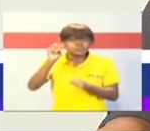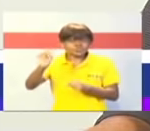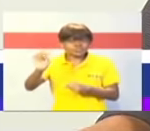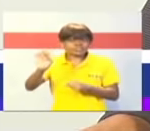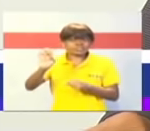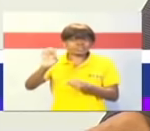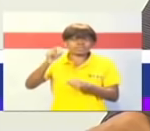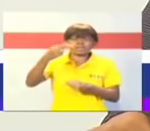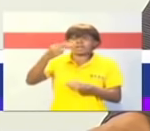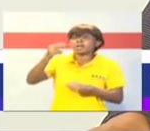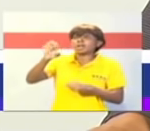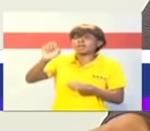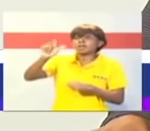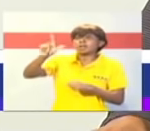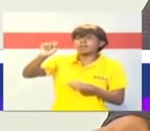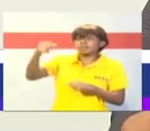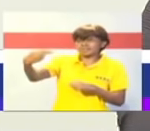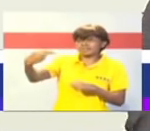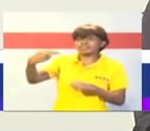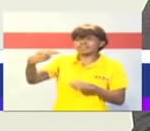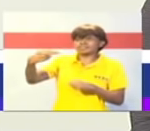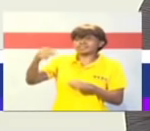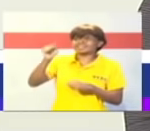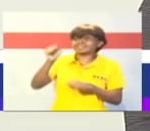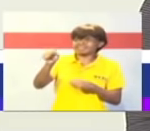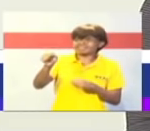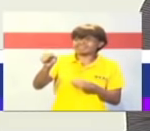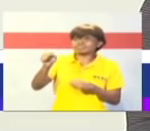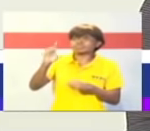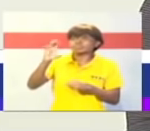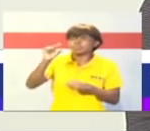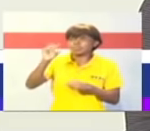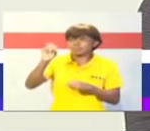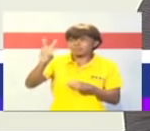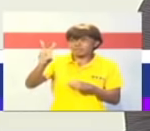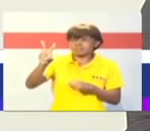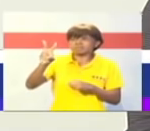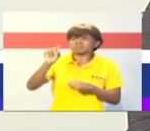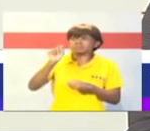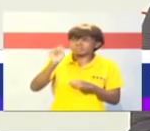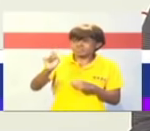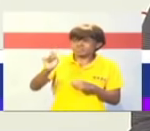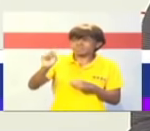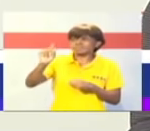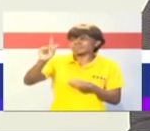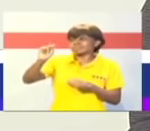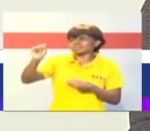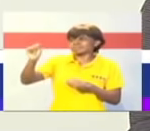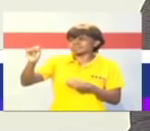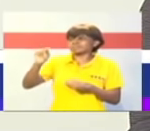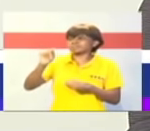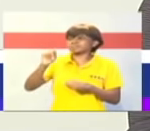health.gov.tt. That's an email that people can send, an email address that people can send their complaints or